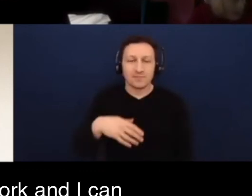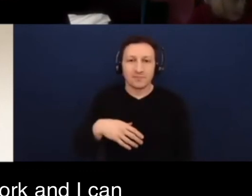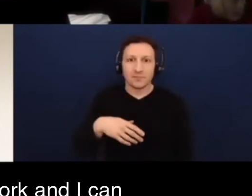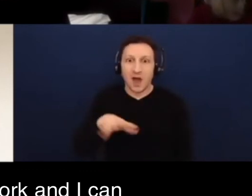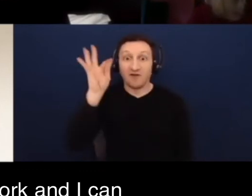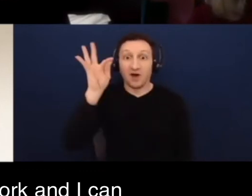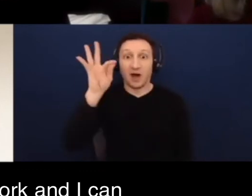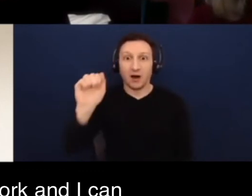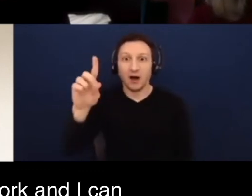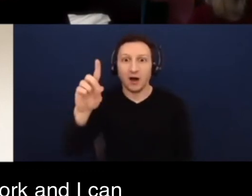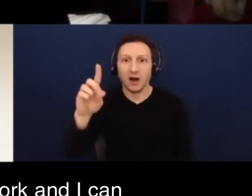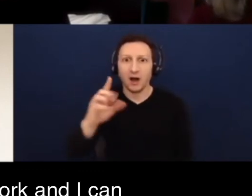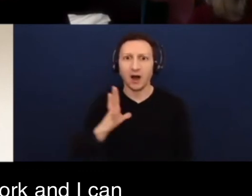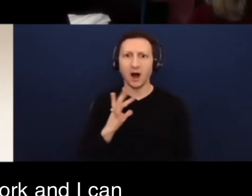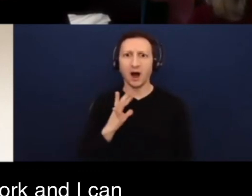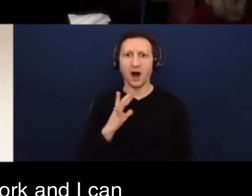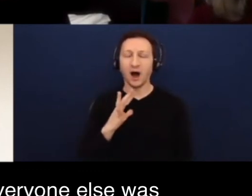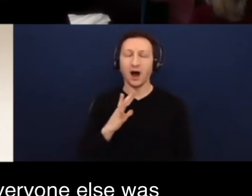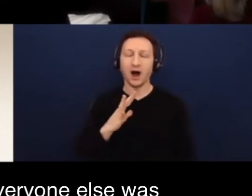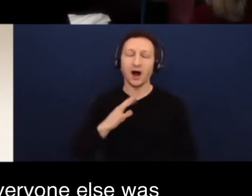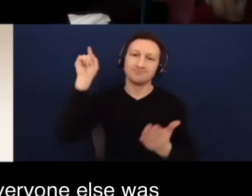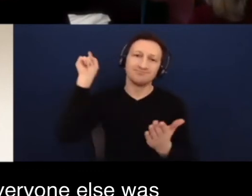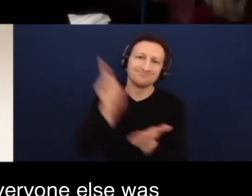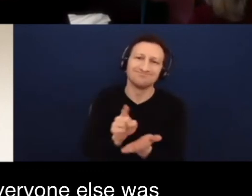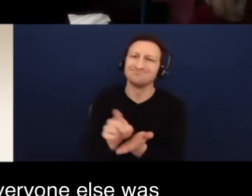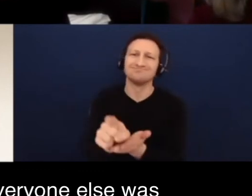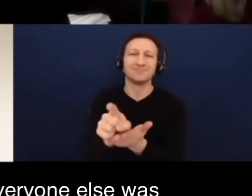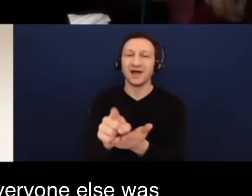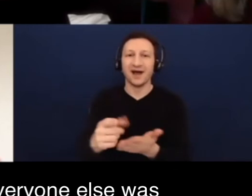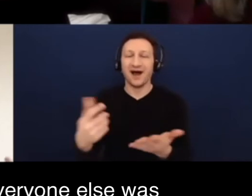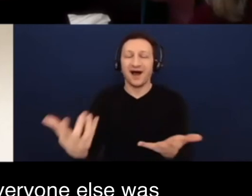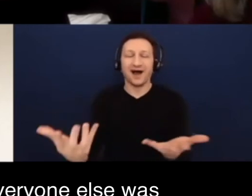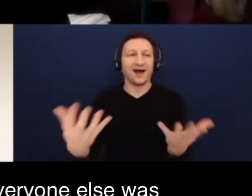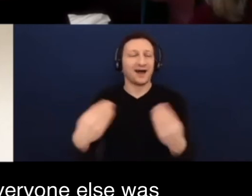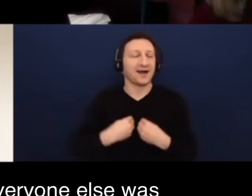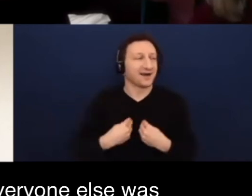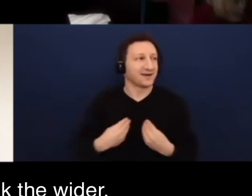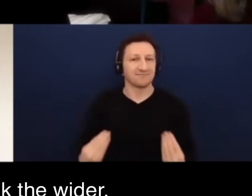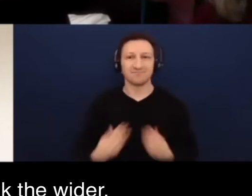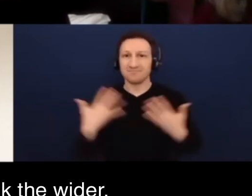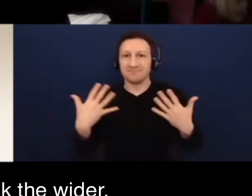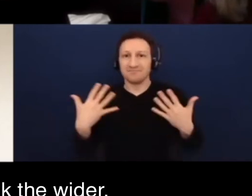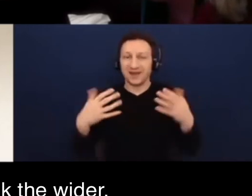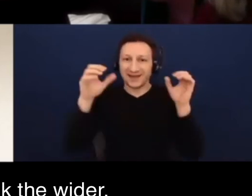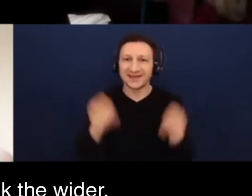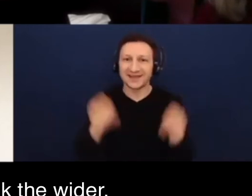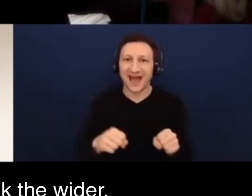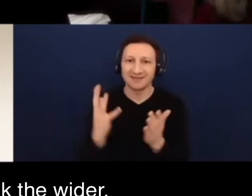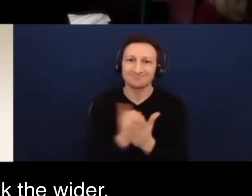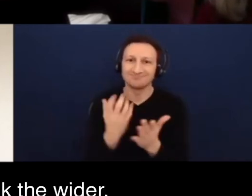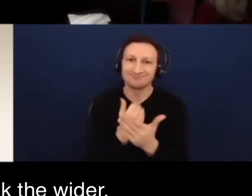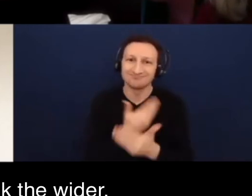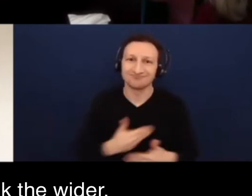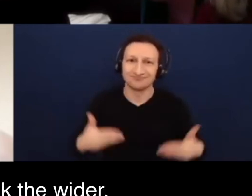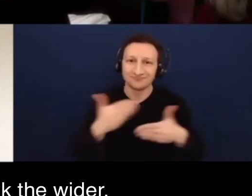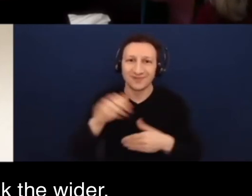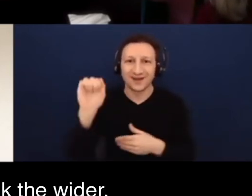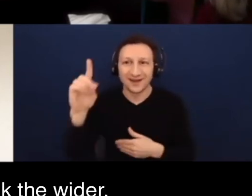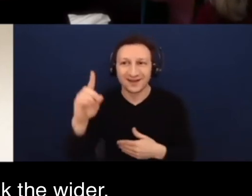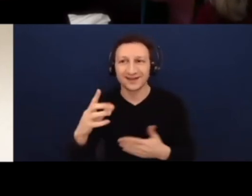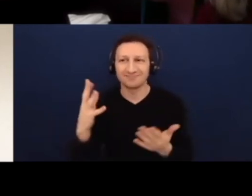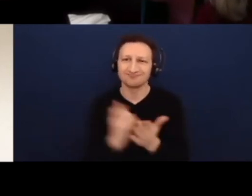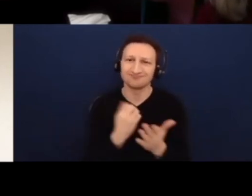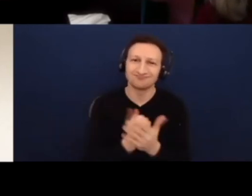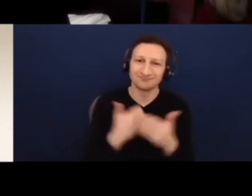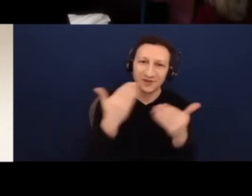I can enjoy movies or TV shows as much as everyone else was really, really eye-opening. So I think the more films